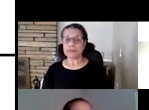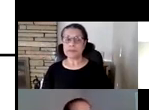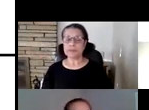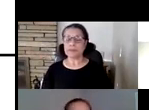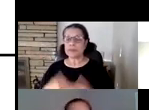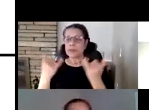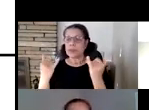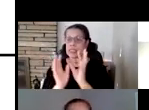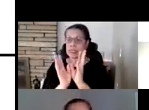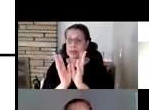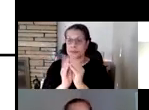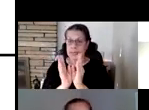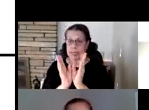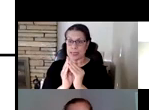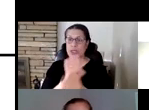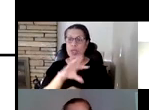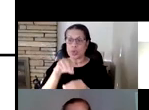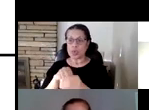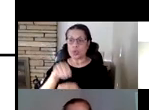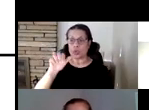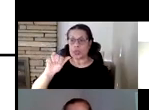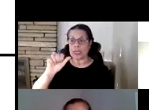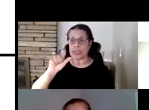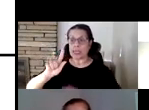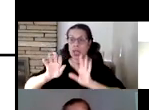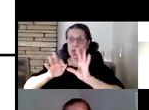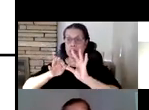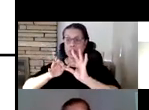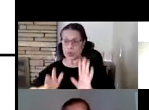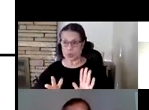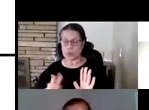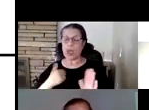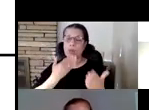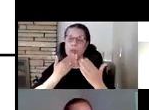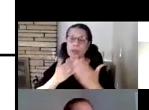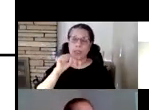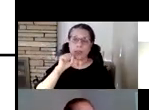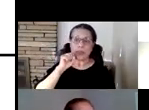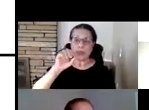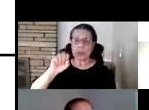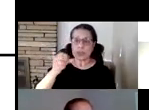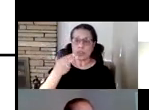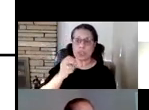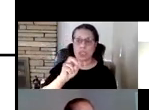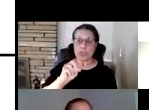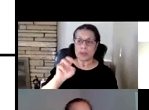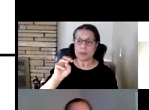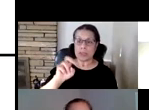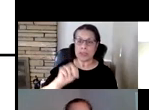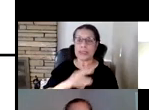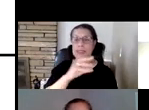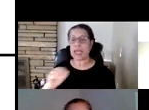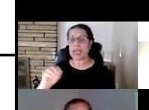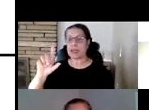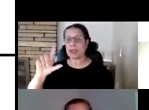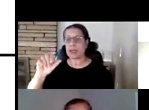This meeting also includes ASL interpreters. I'd like to thank Sharon Mendez and Linda Gregoria for being with